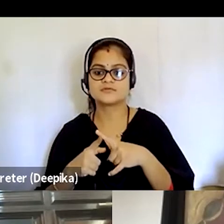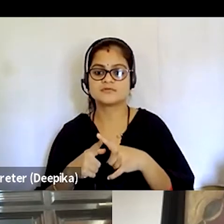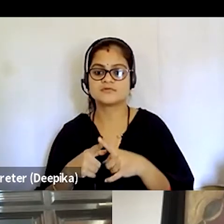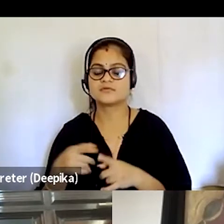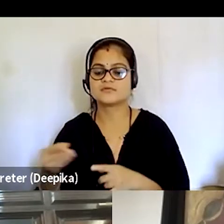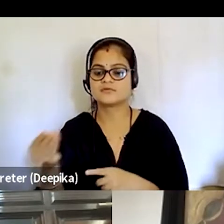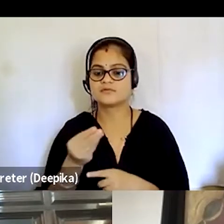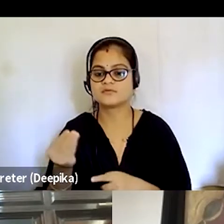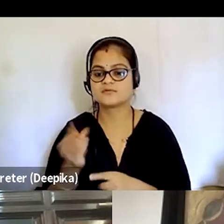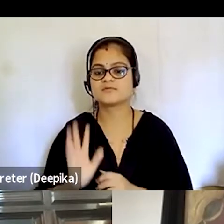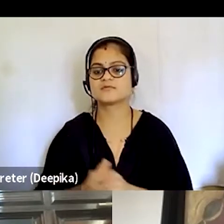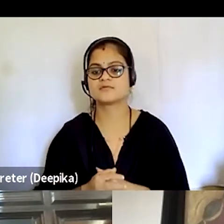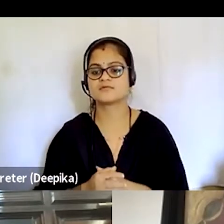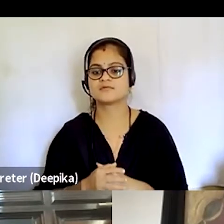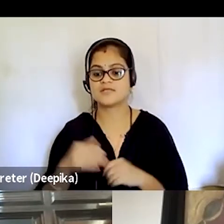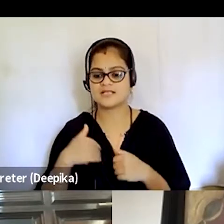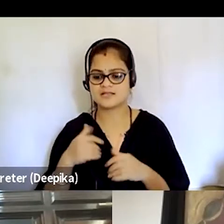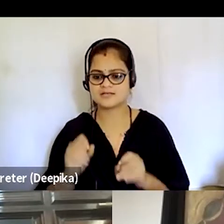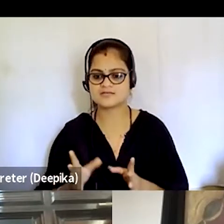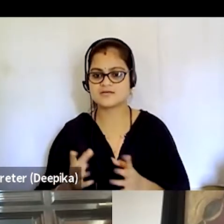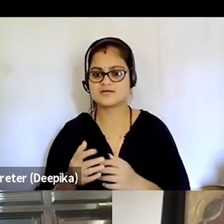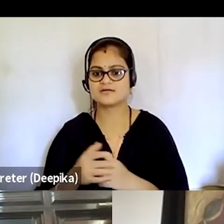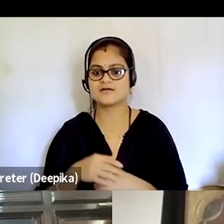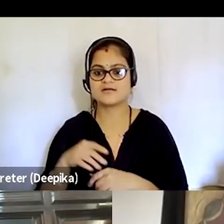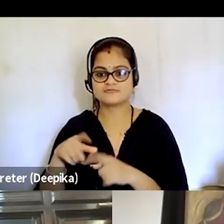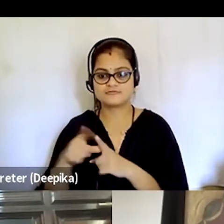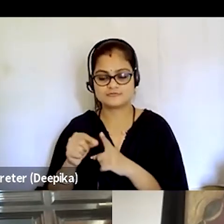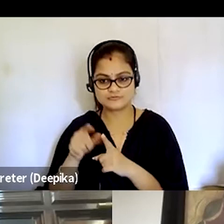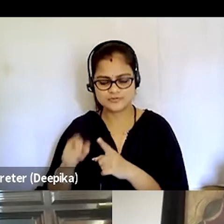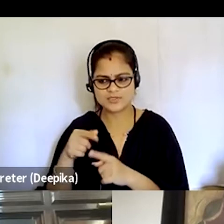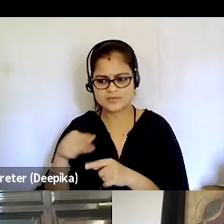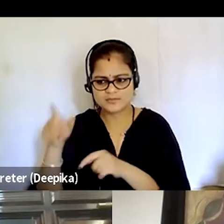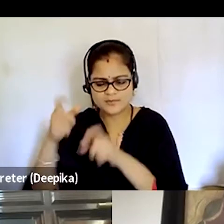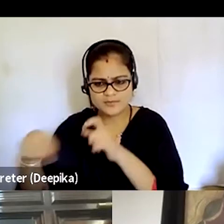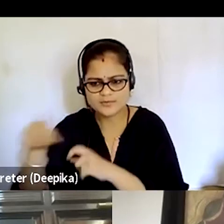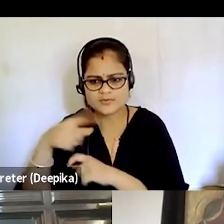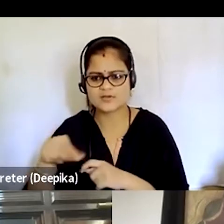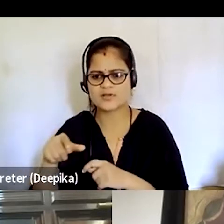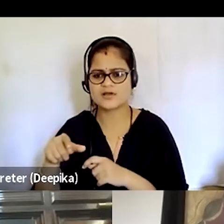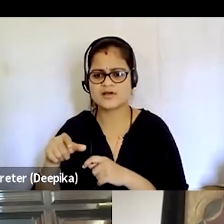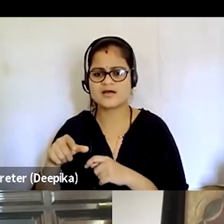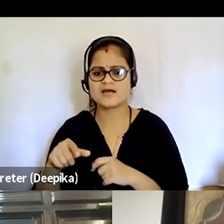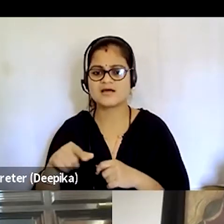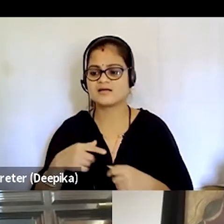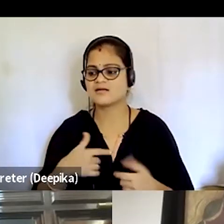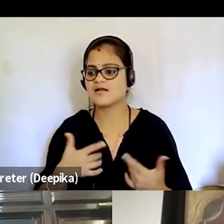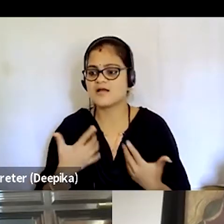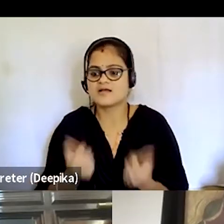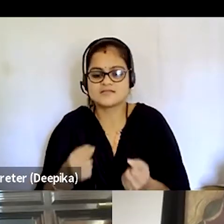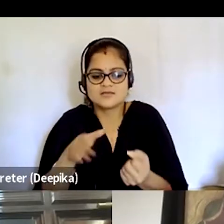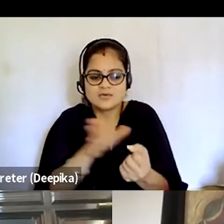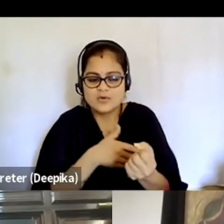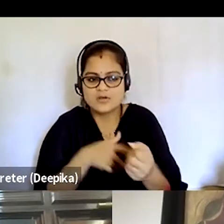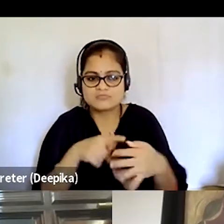was just jazz and blues when I began curating. I understood that people are hungry to listen to